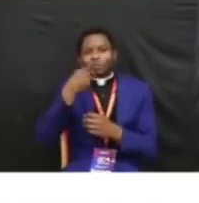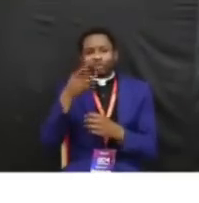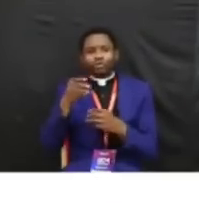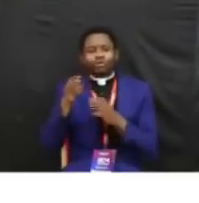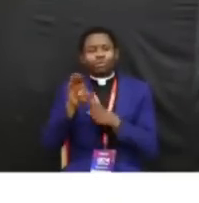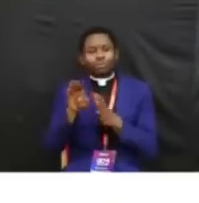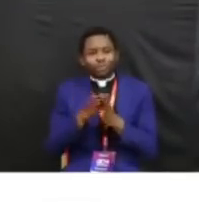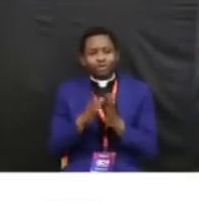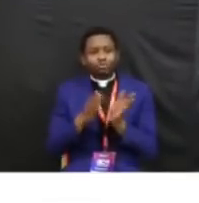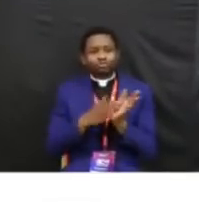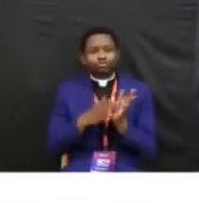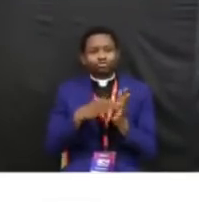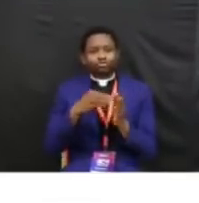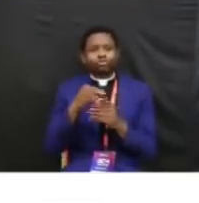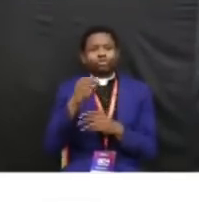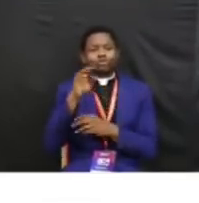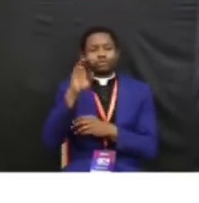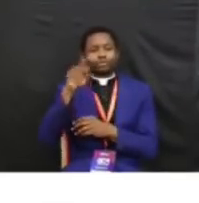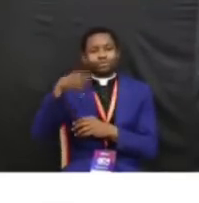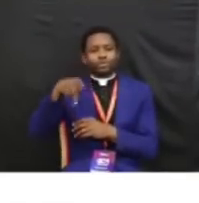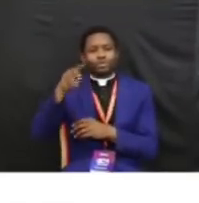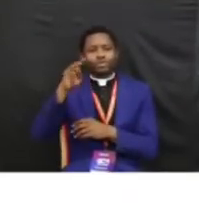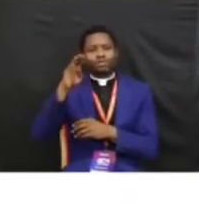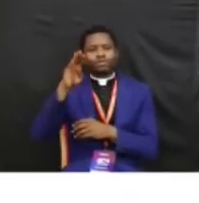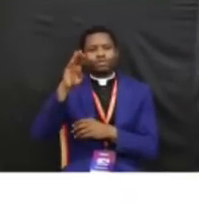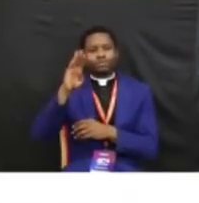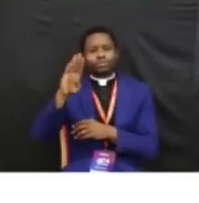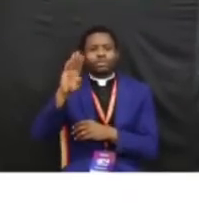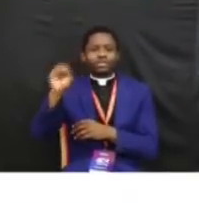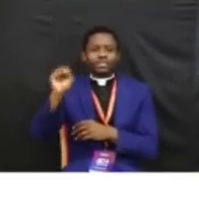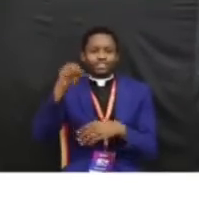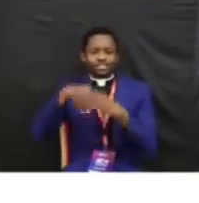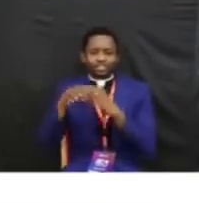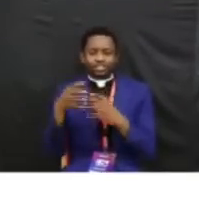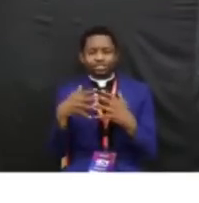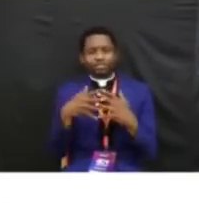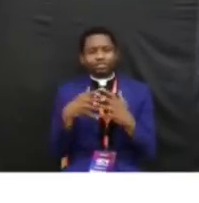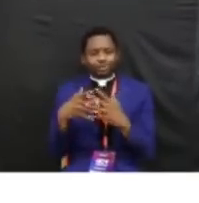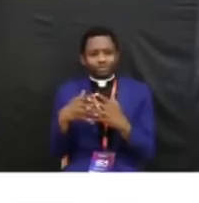located at the at the headquarters of COP USA